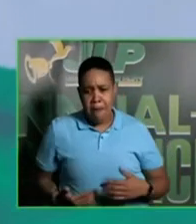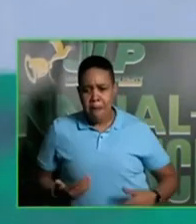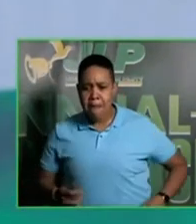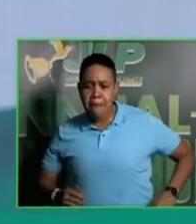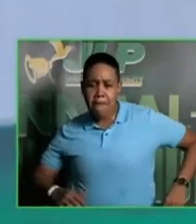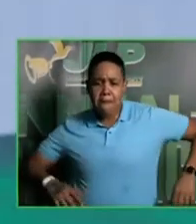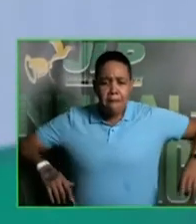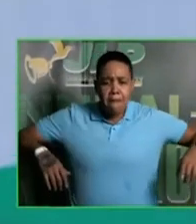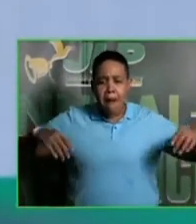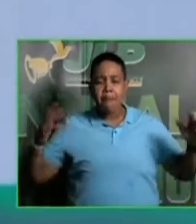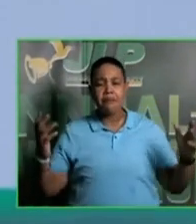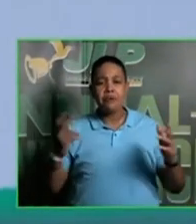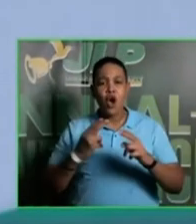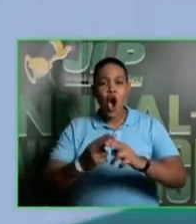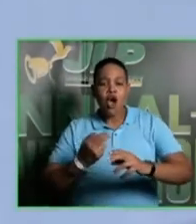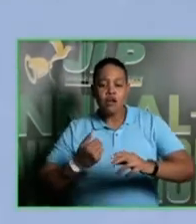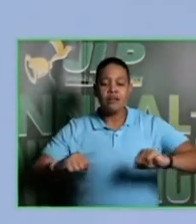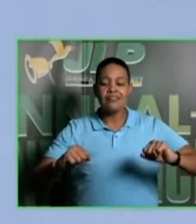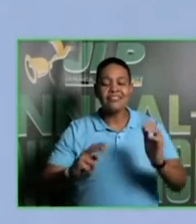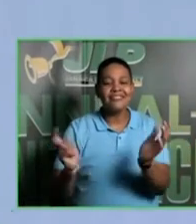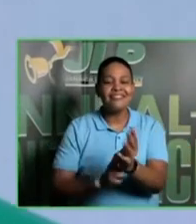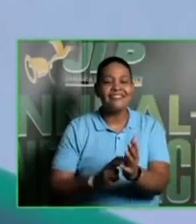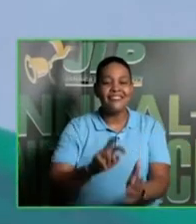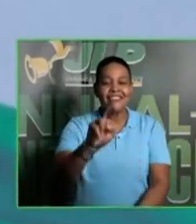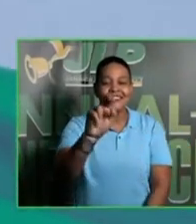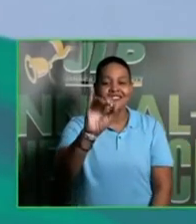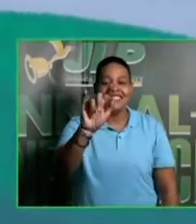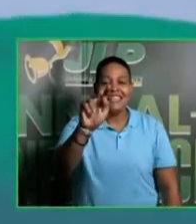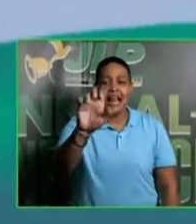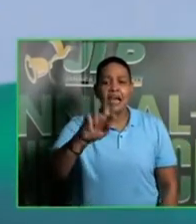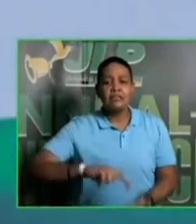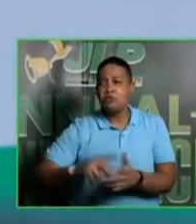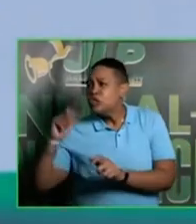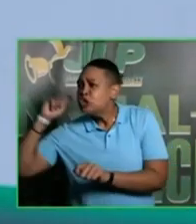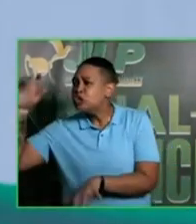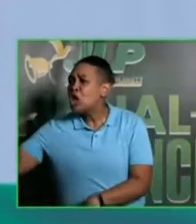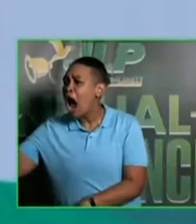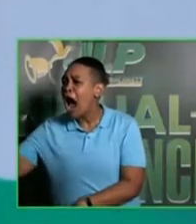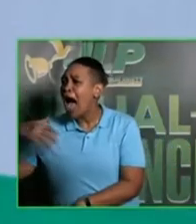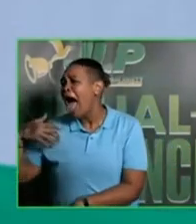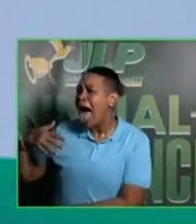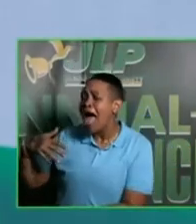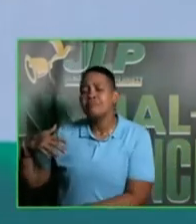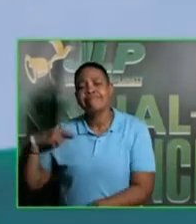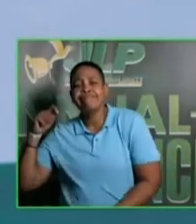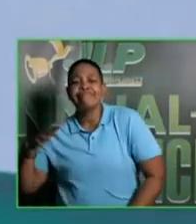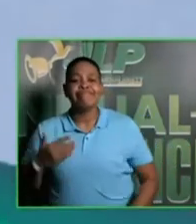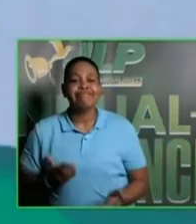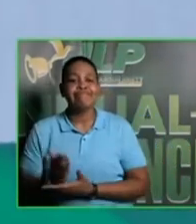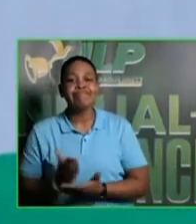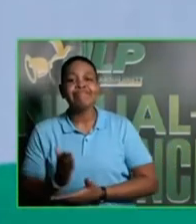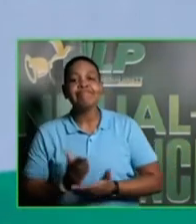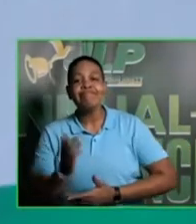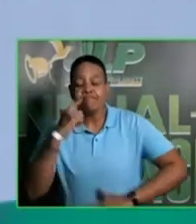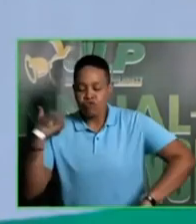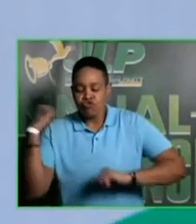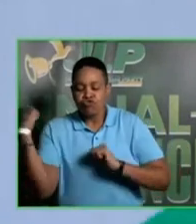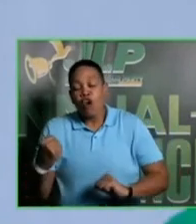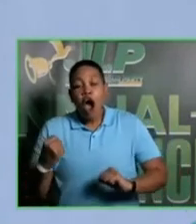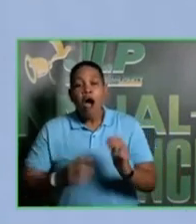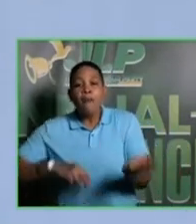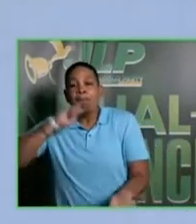the ability to withstand shocks and difficulties and recover quickly and even more stronger